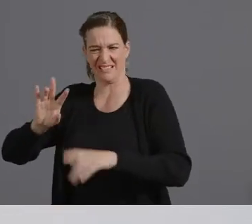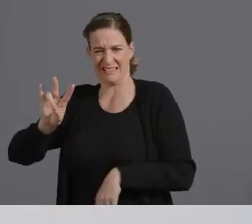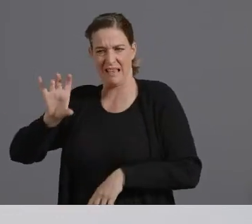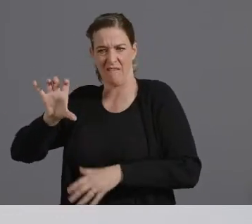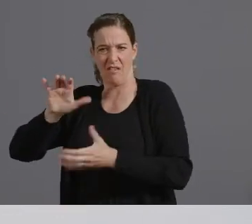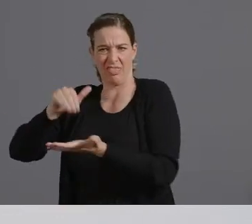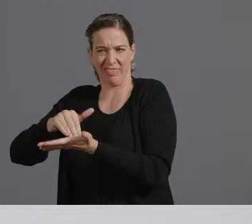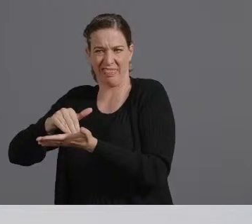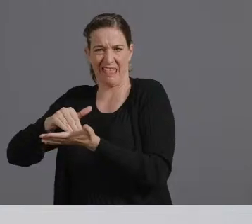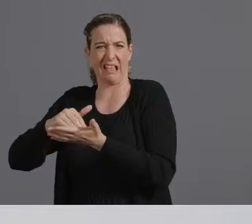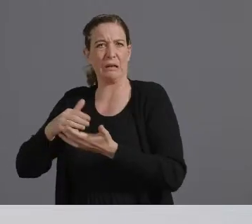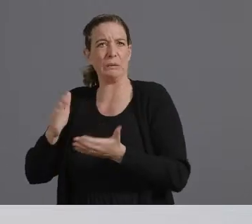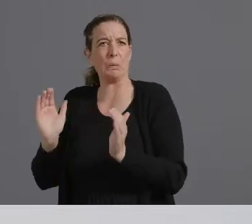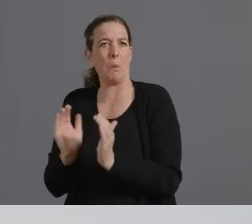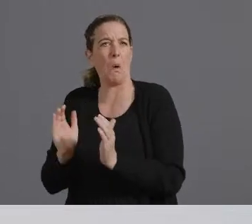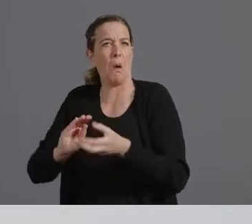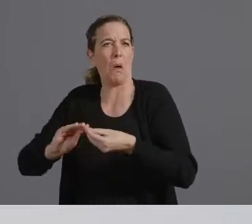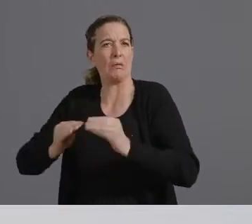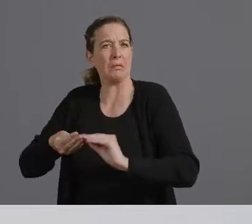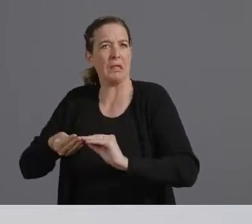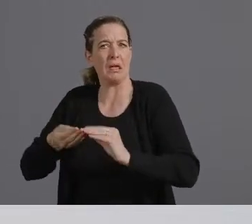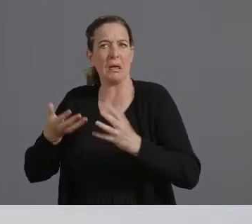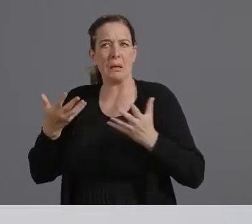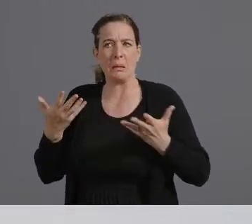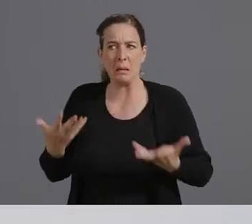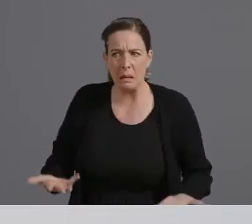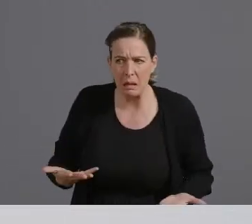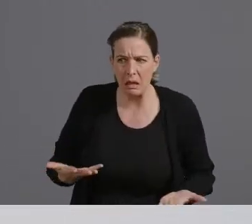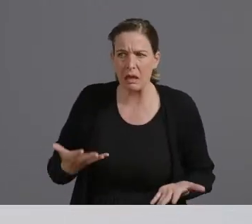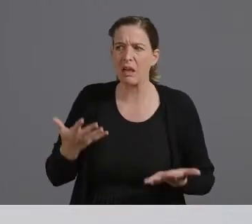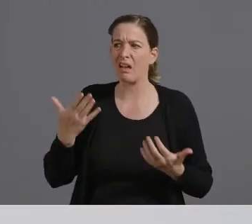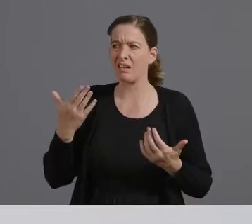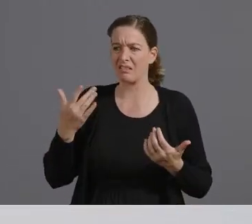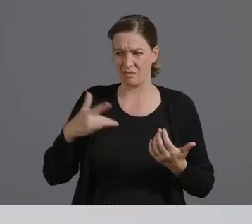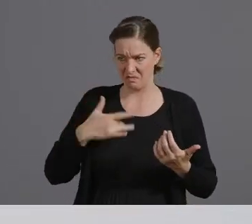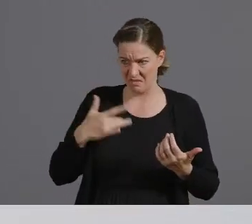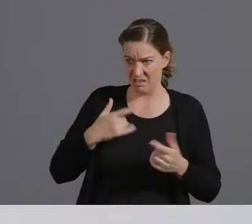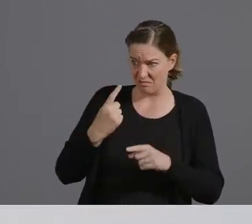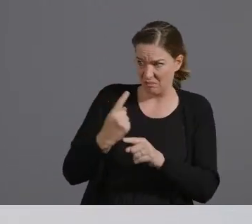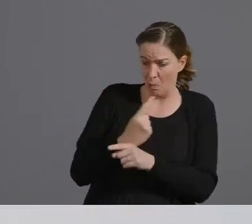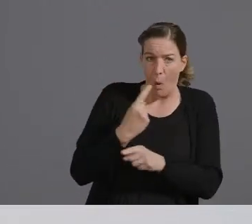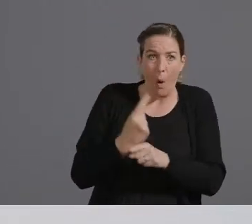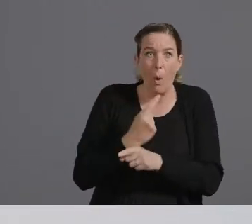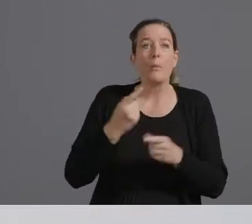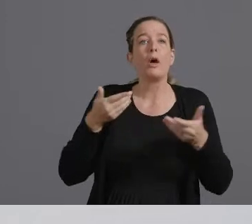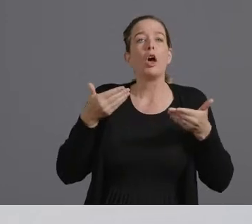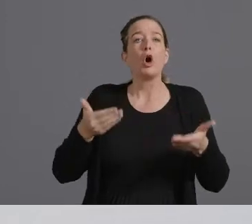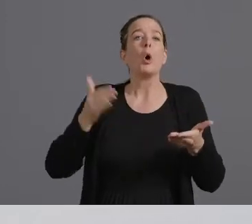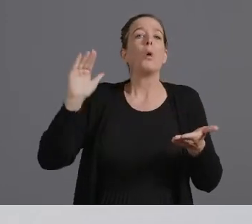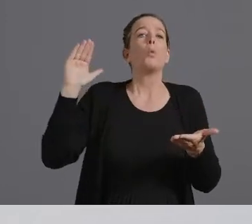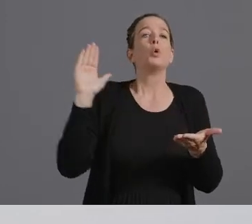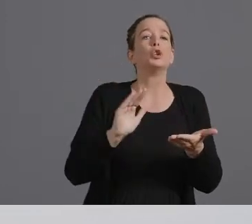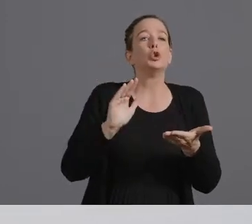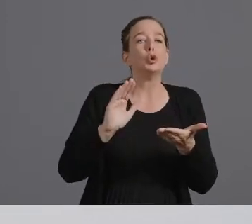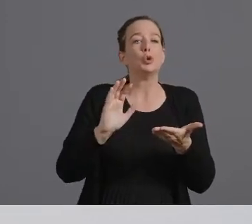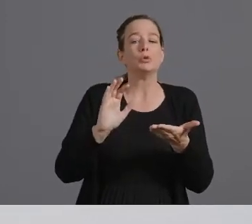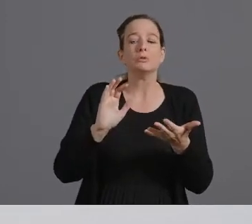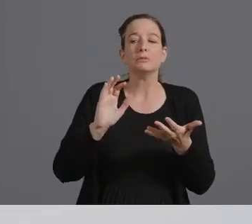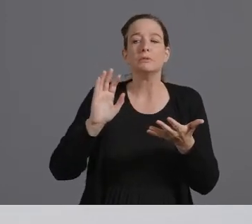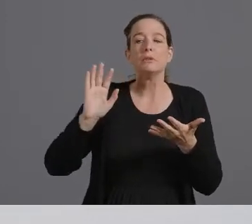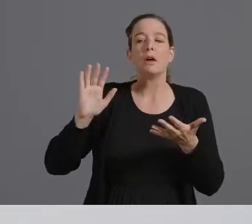this is the right time to relax these mitigation strategies that have been proven to reduce the spread in our